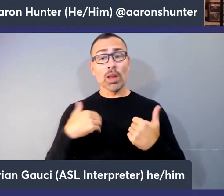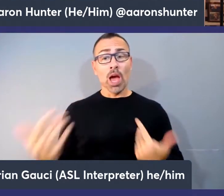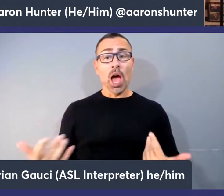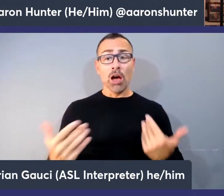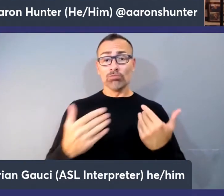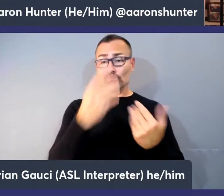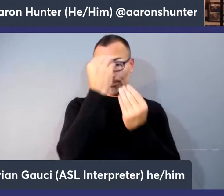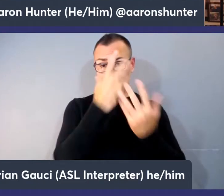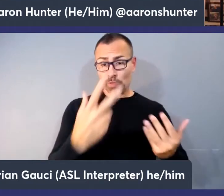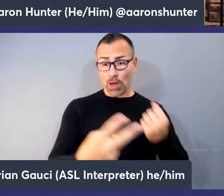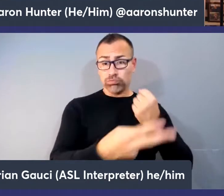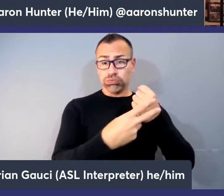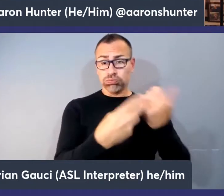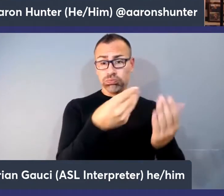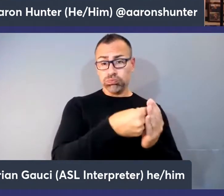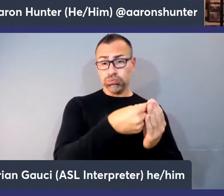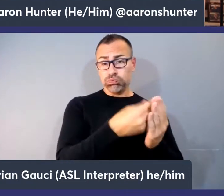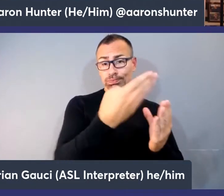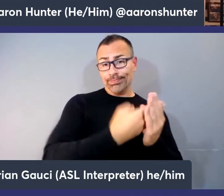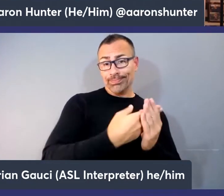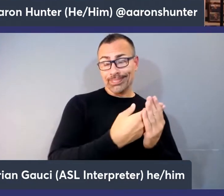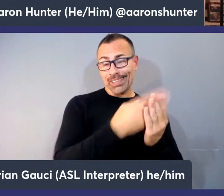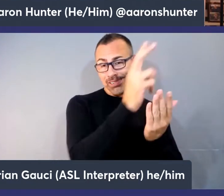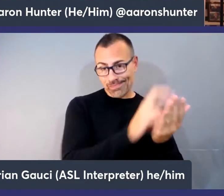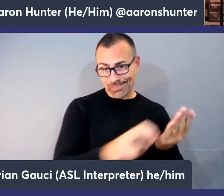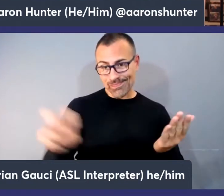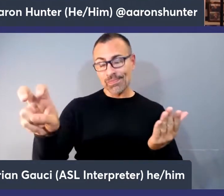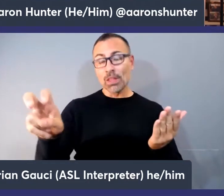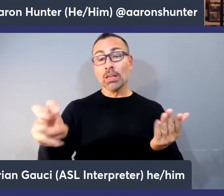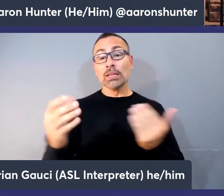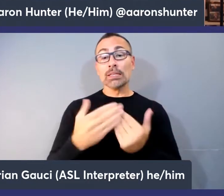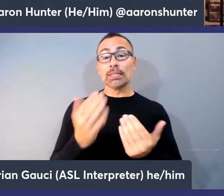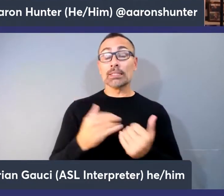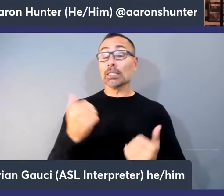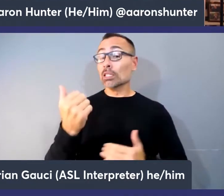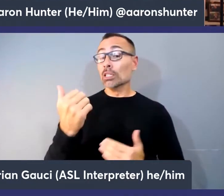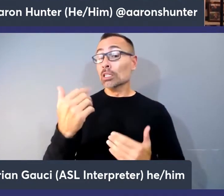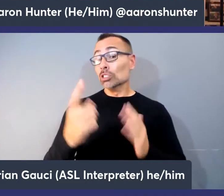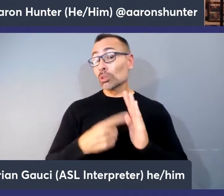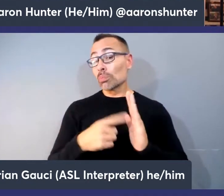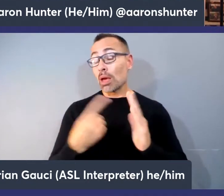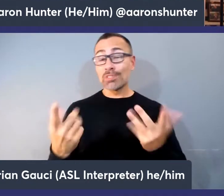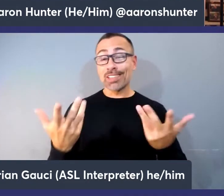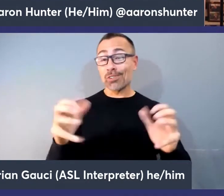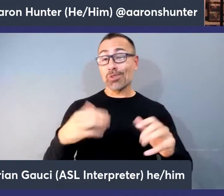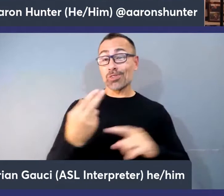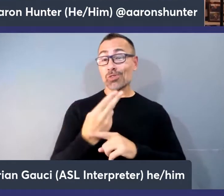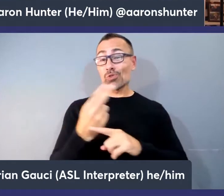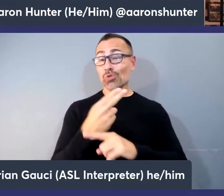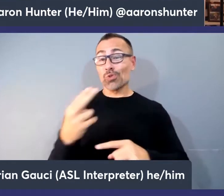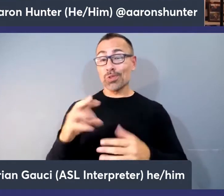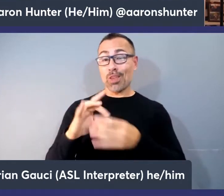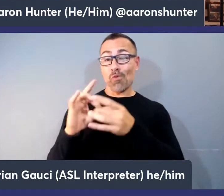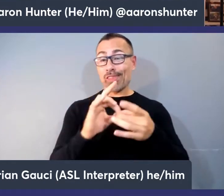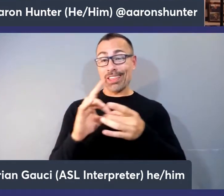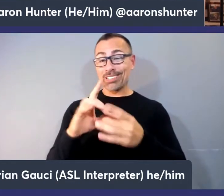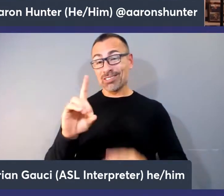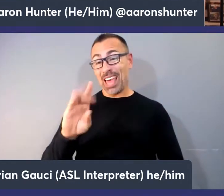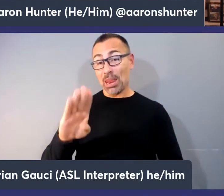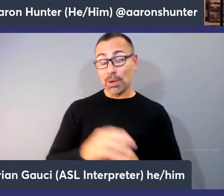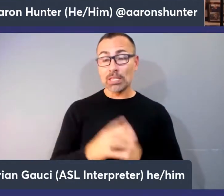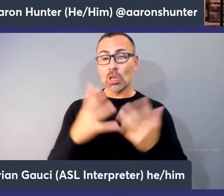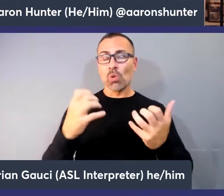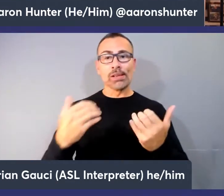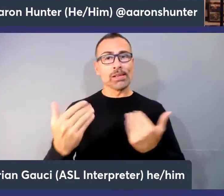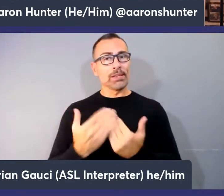database. And most of the times, people are sometimes moving from the relational databases. They want an easy way to be able to export that data out. They